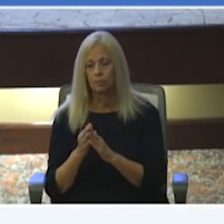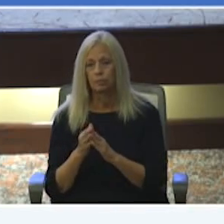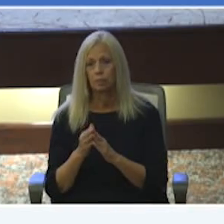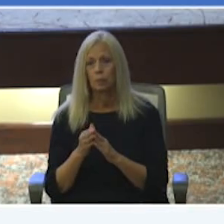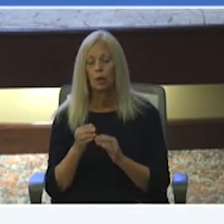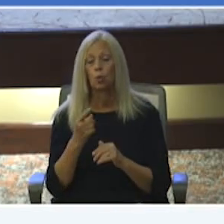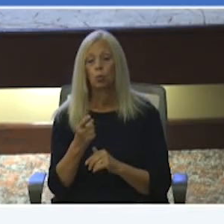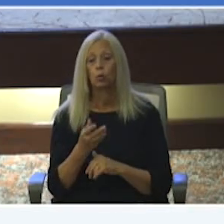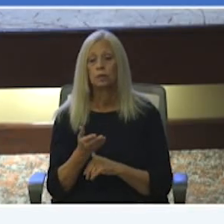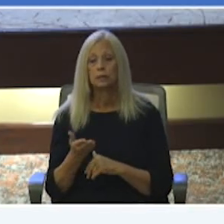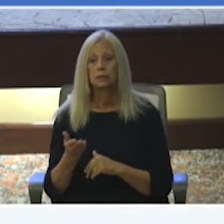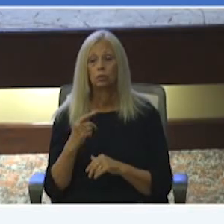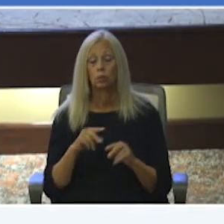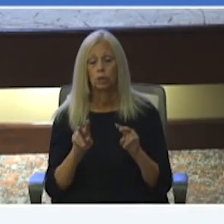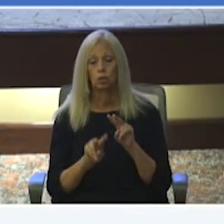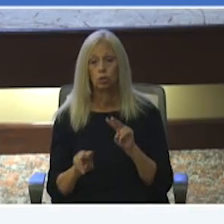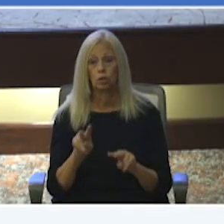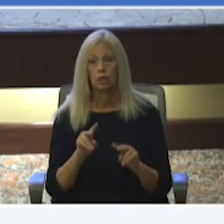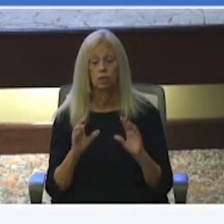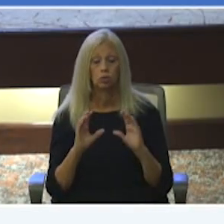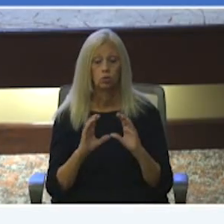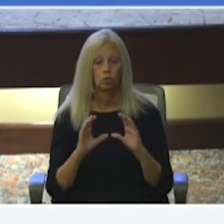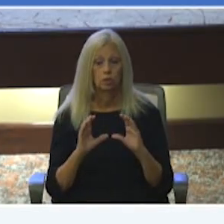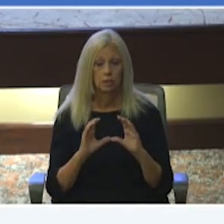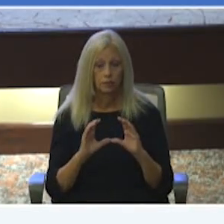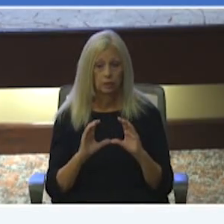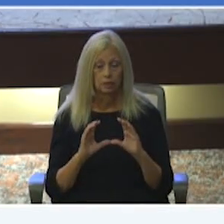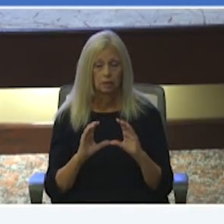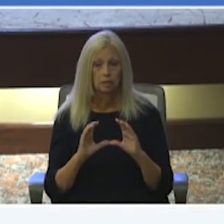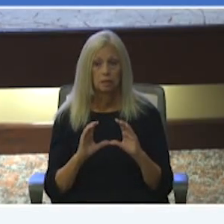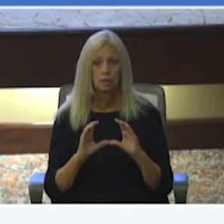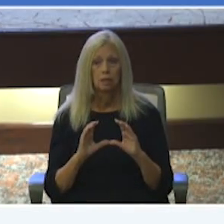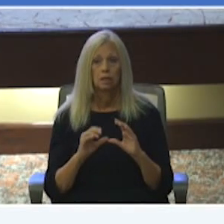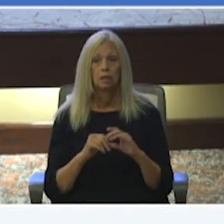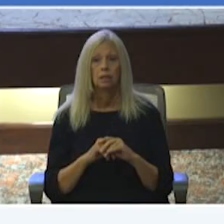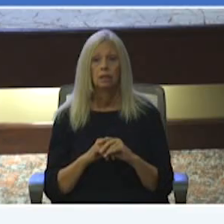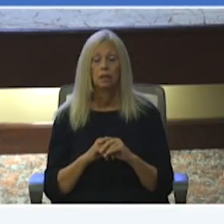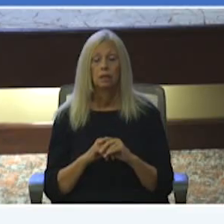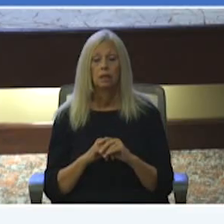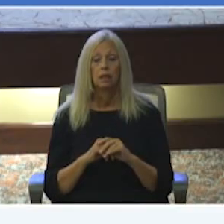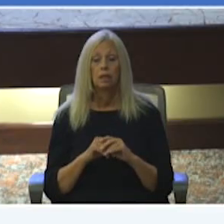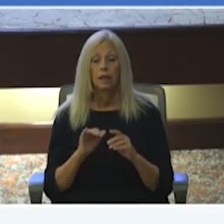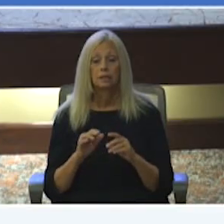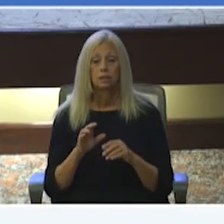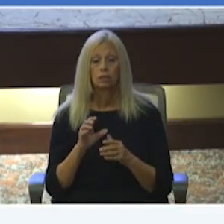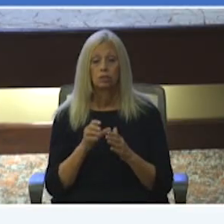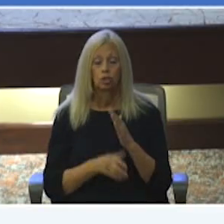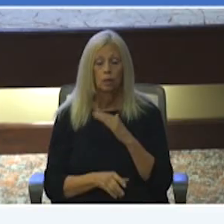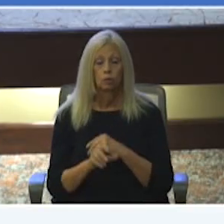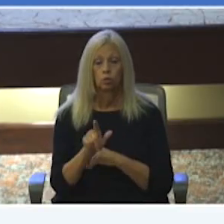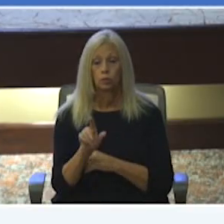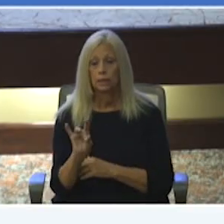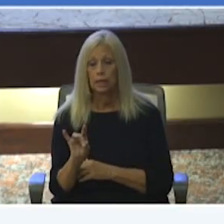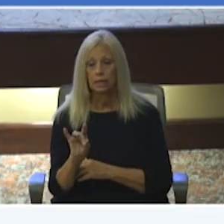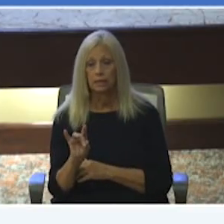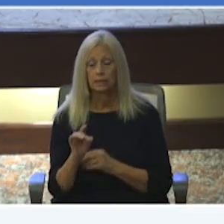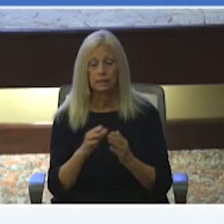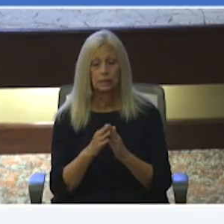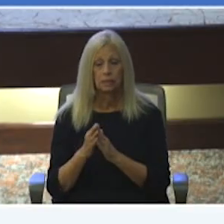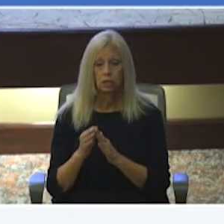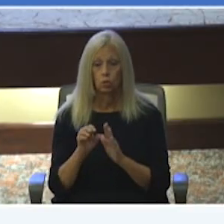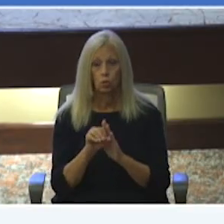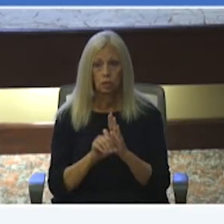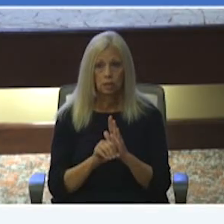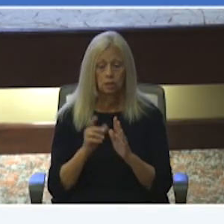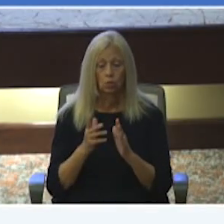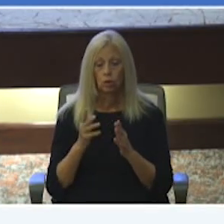that we looked at was our certificate of occupancies. Currently it's in our chapter 28, which is our zoning ordinance, and we're proposing to move